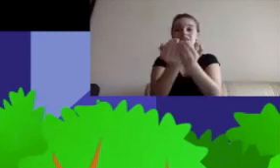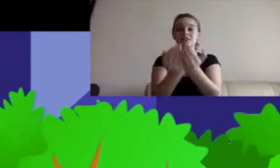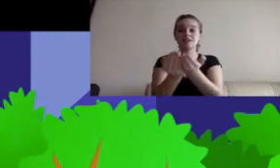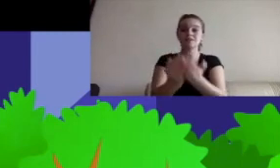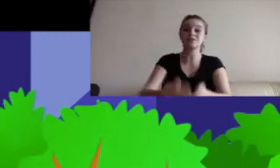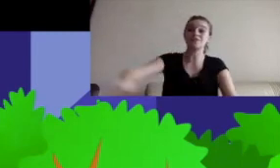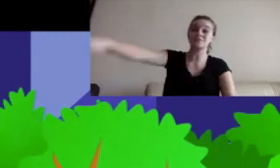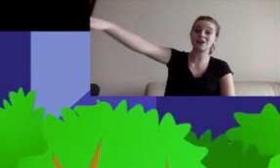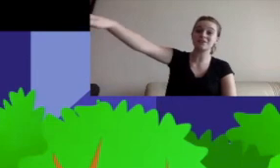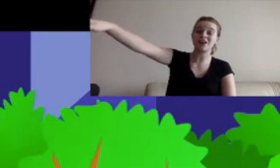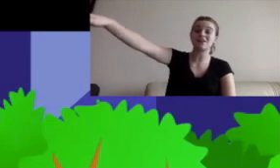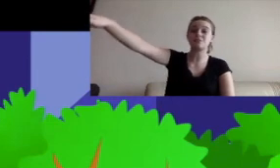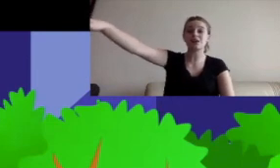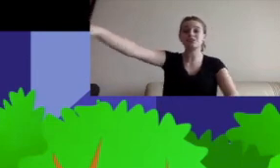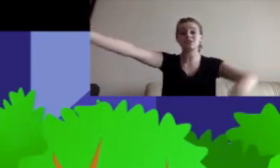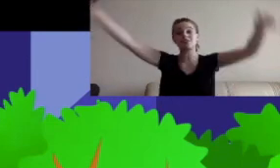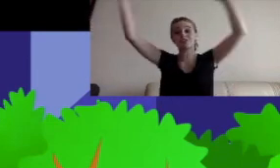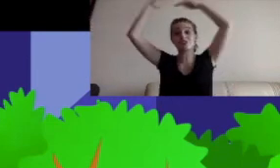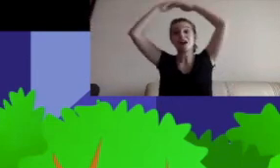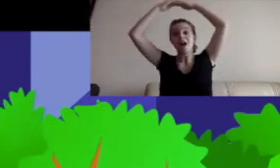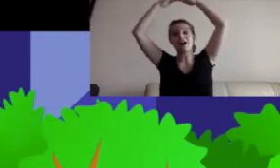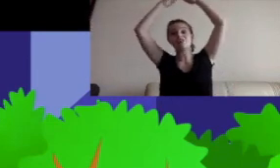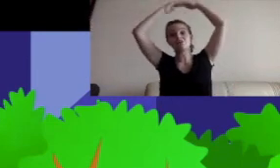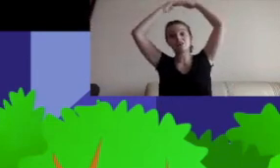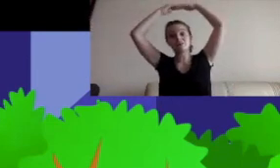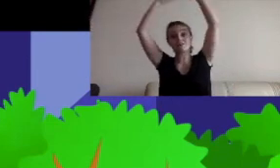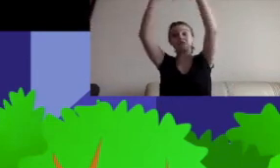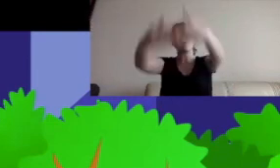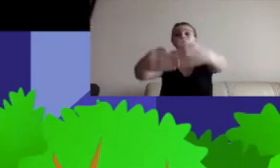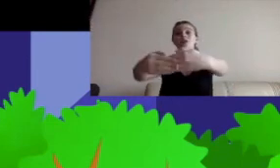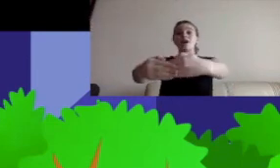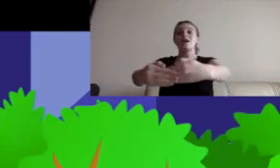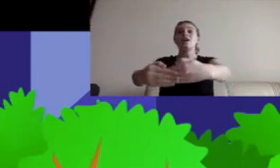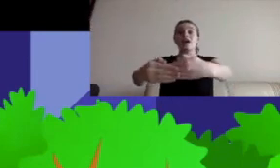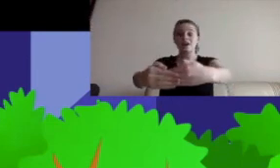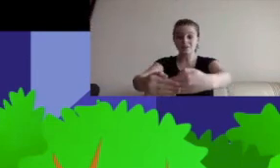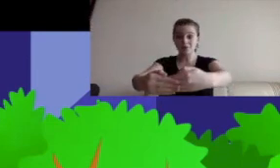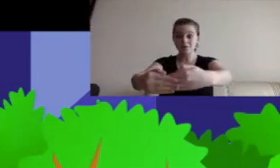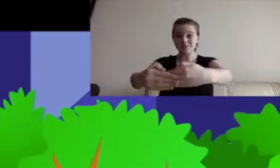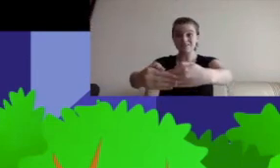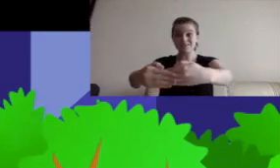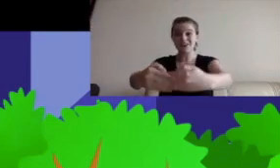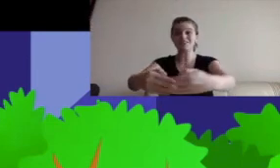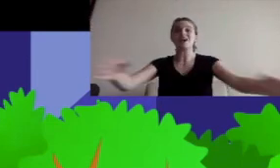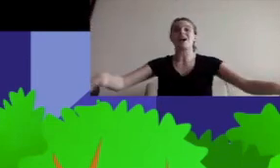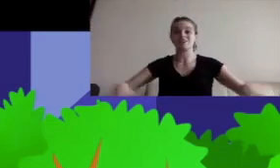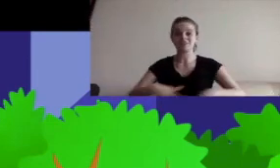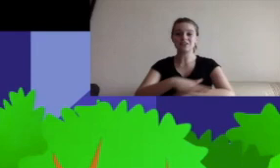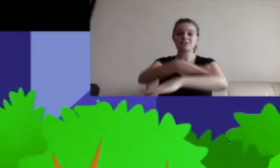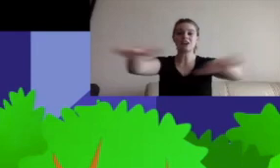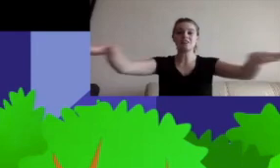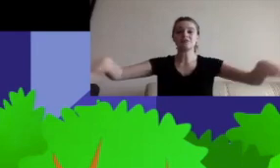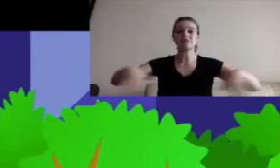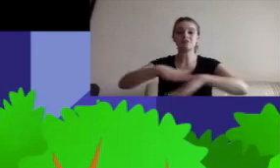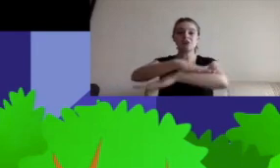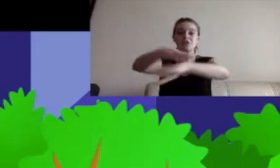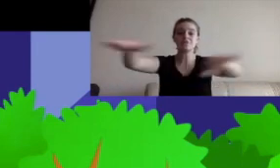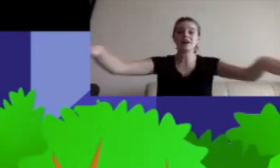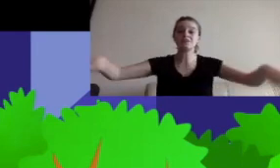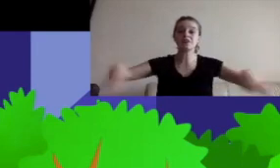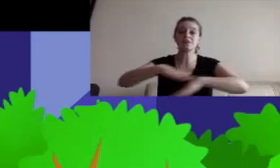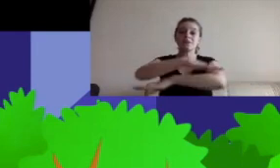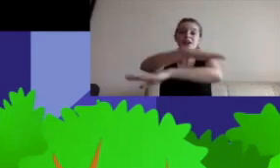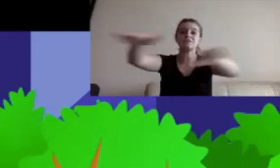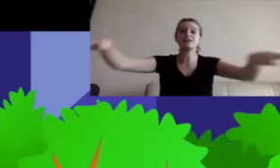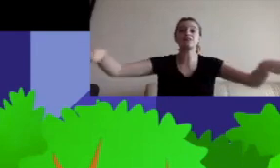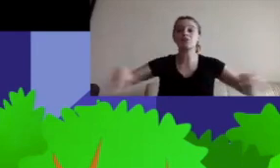nest and the nest was on the branch and the branch was on the tree and the tree was in the hole and the hole was in the ground and the green grass grew all